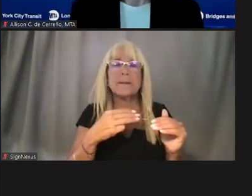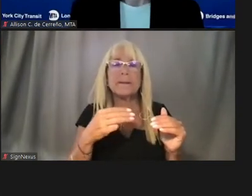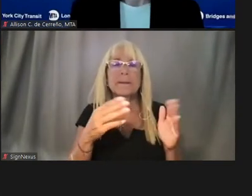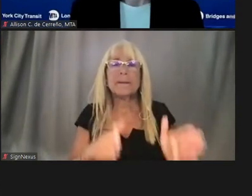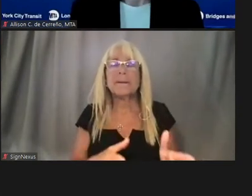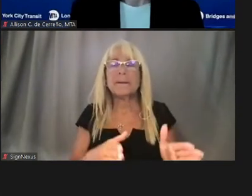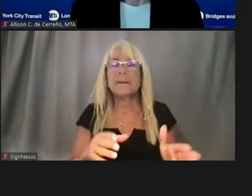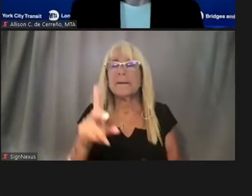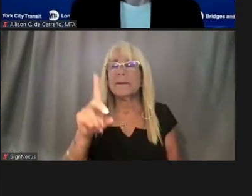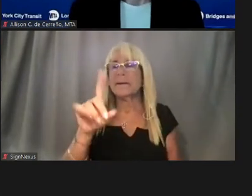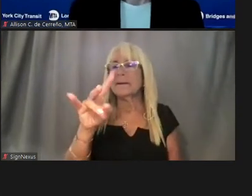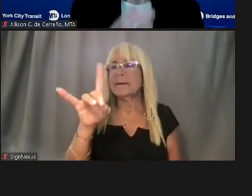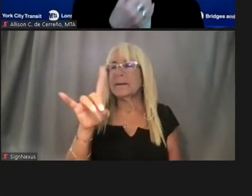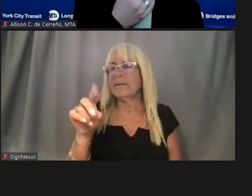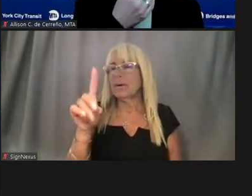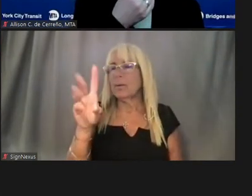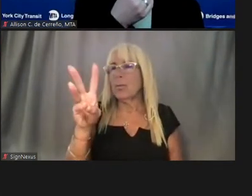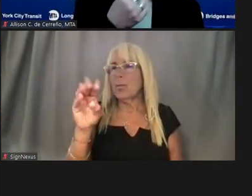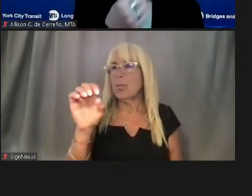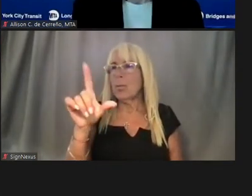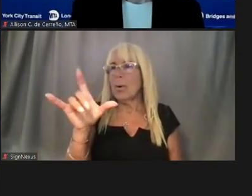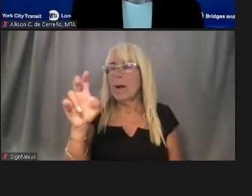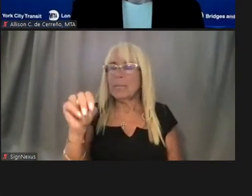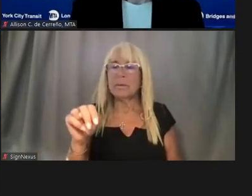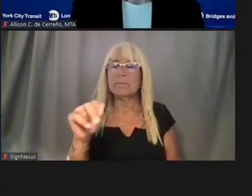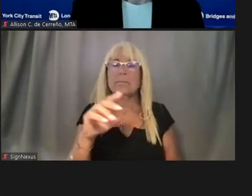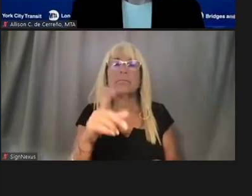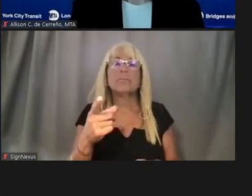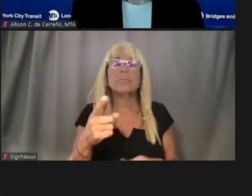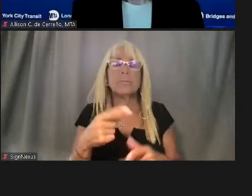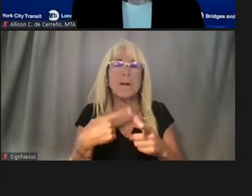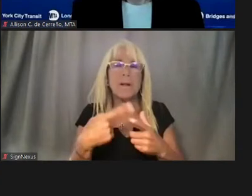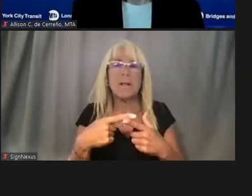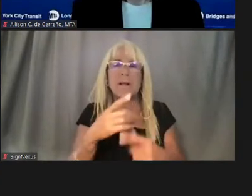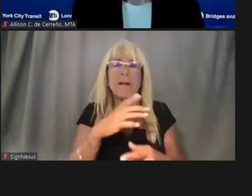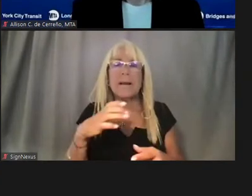followed by council member selvina Brooks powers